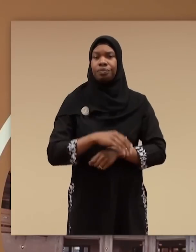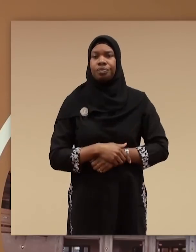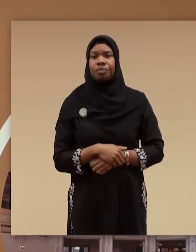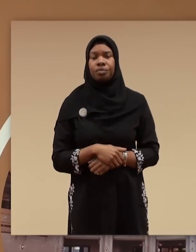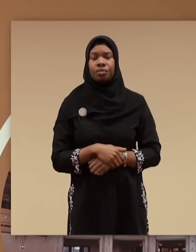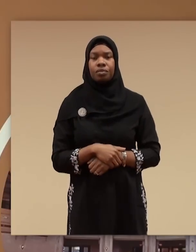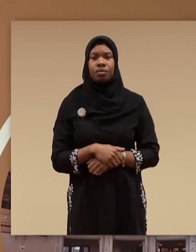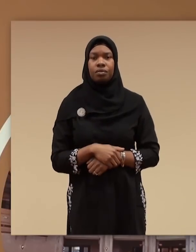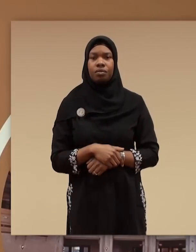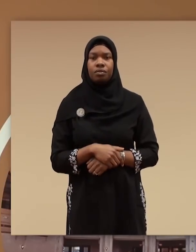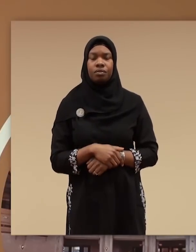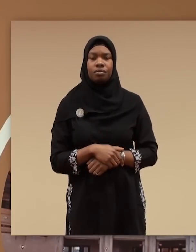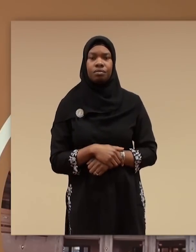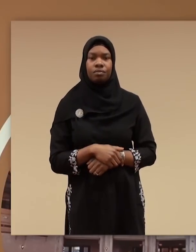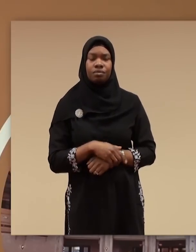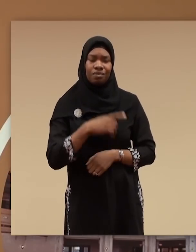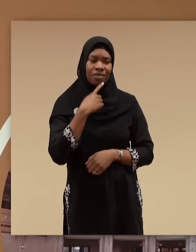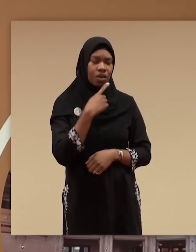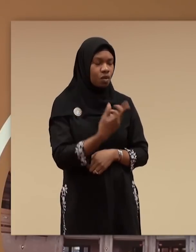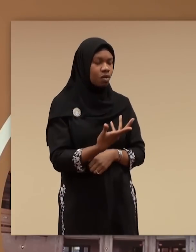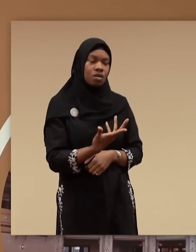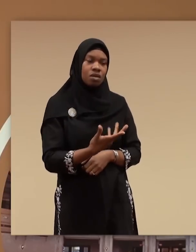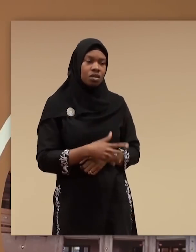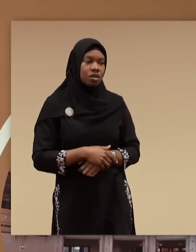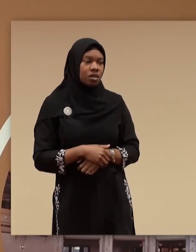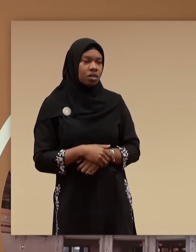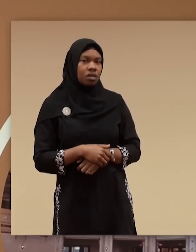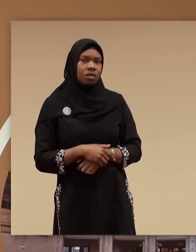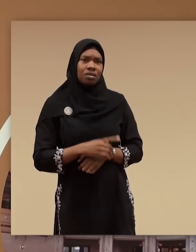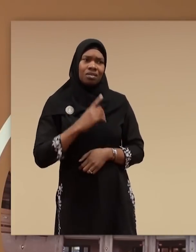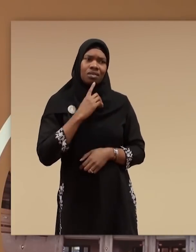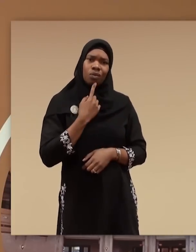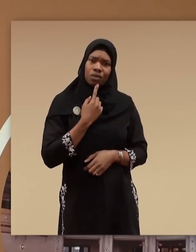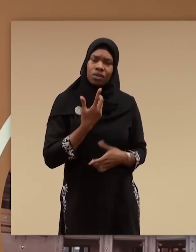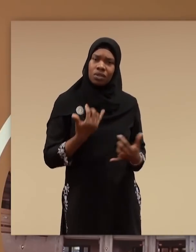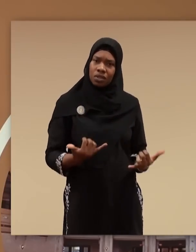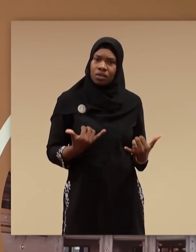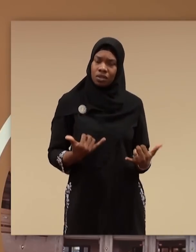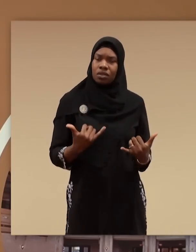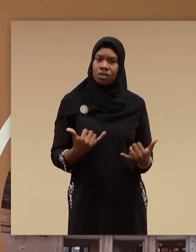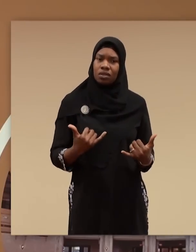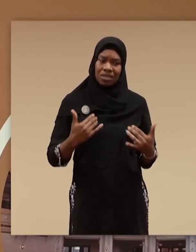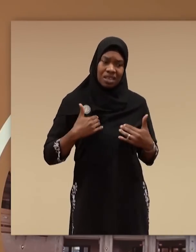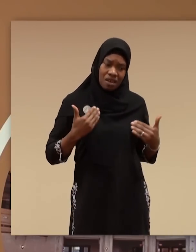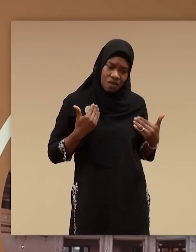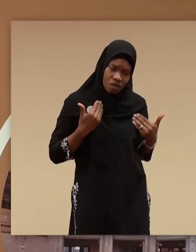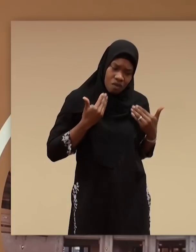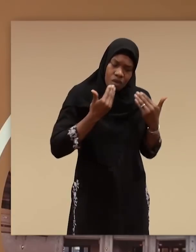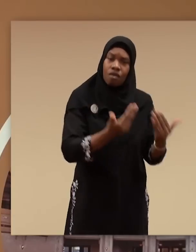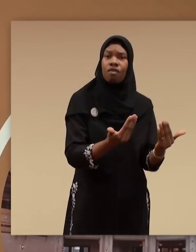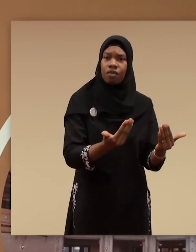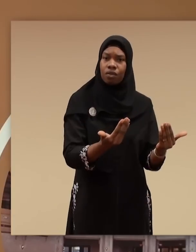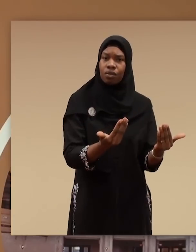And they told Abu Talib, "This is a matter very serious, and we have an offer to make.